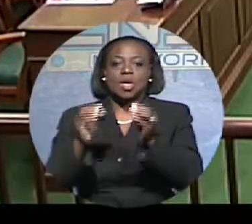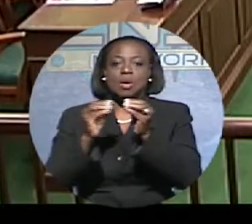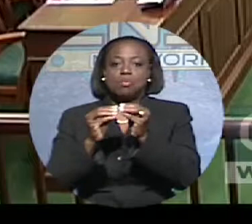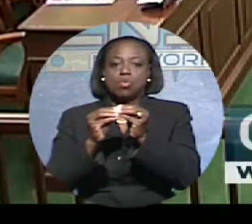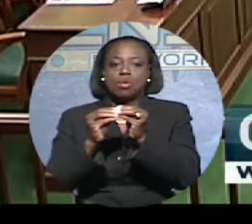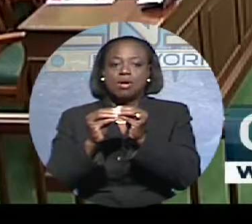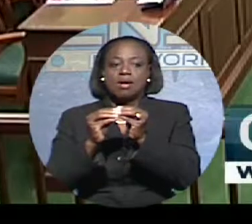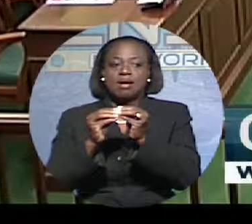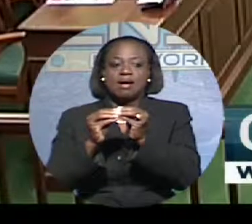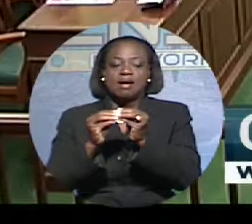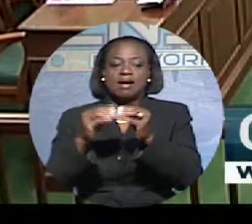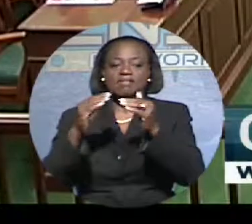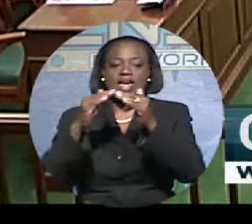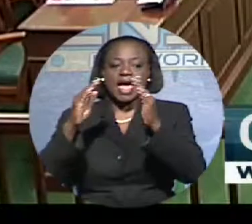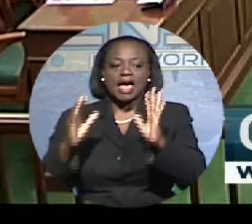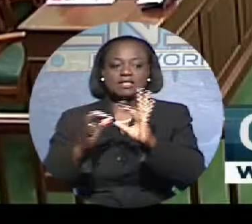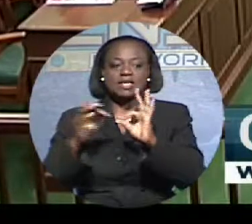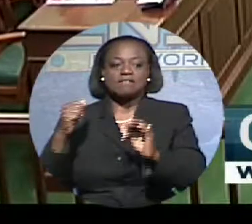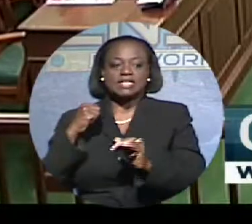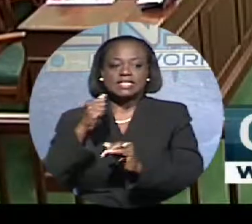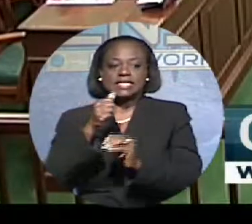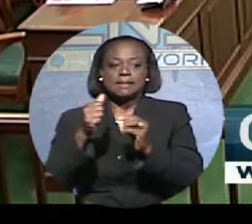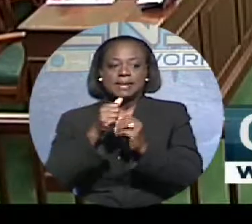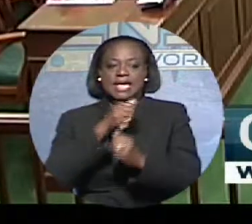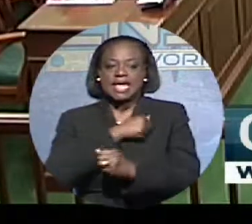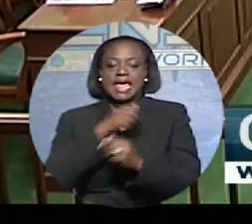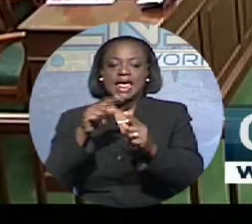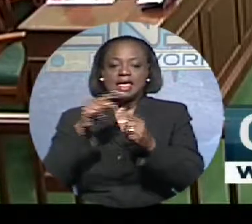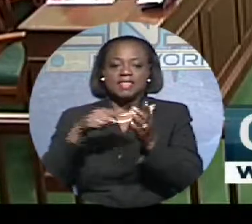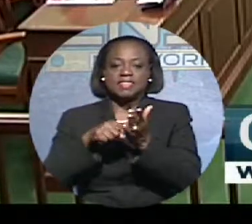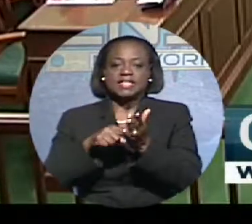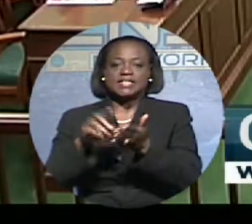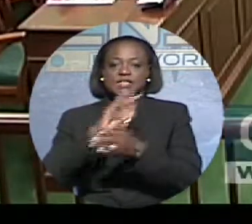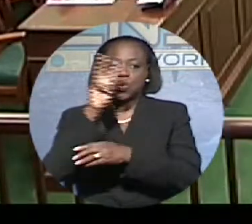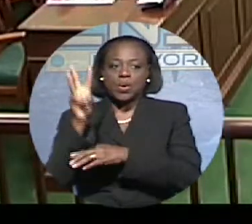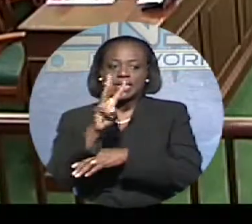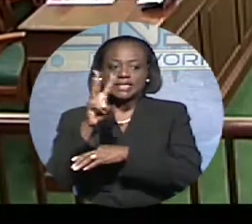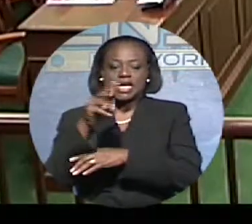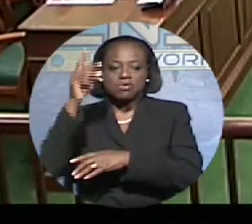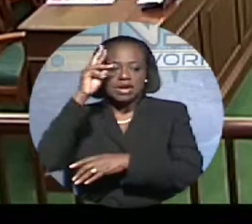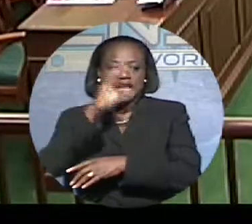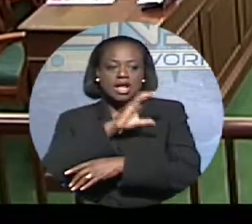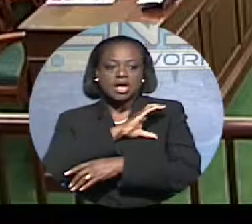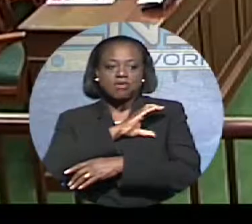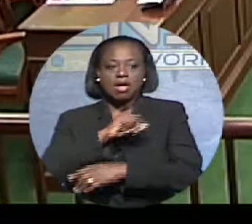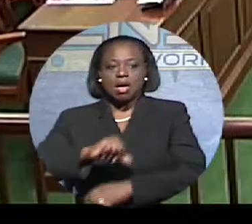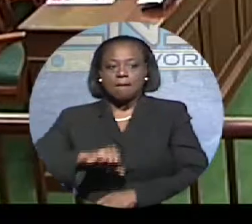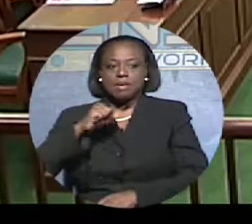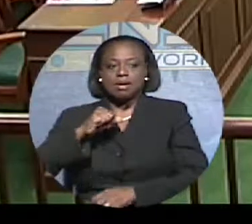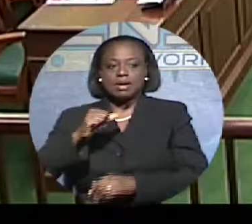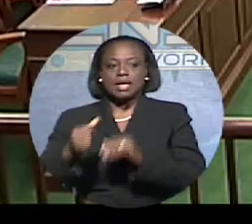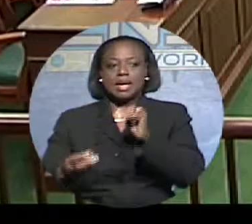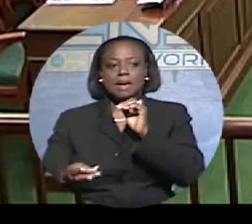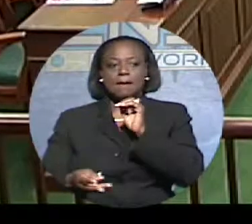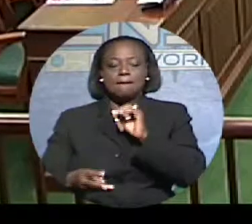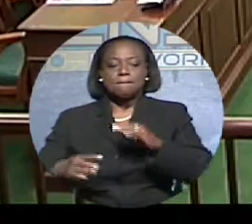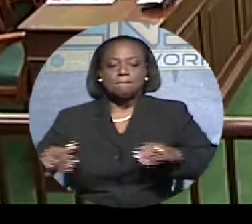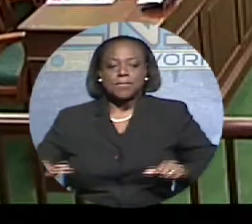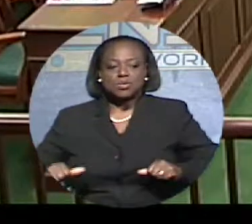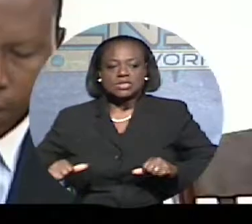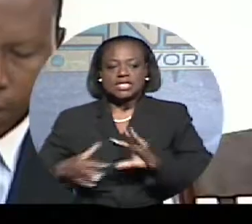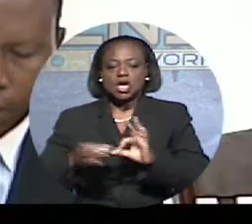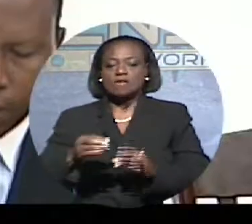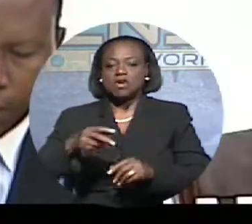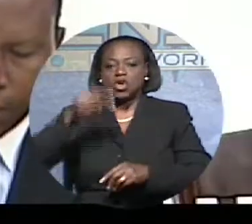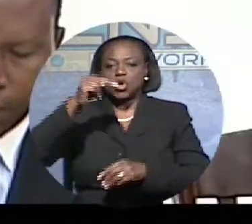of Assembly this Wednesday, Member of Parliament for North Abaco, the Honourable Renato Curry, proudly boasted of North Abaco's